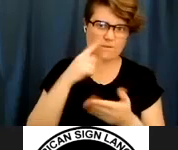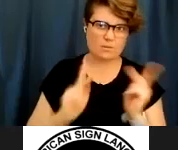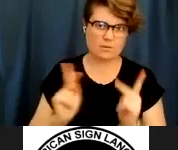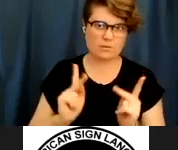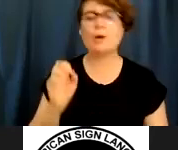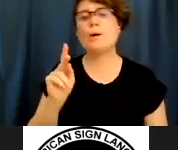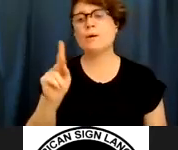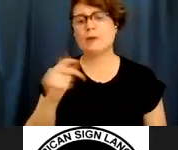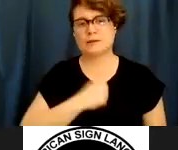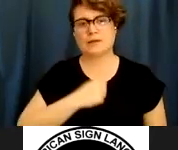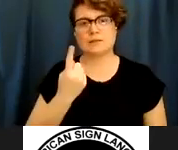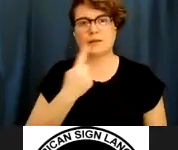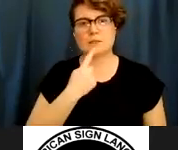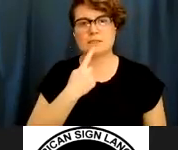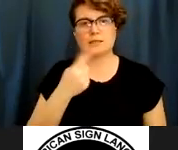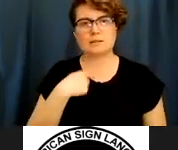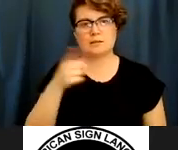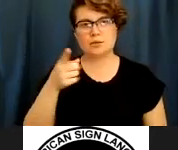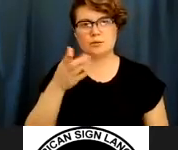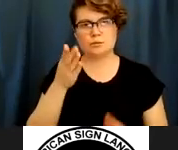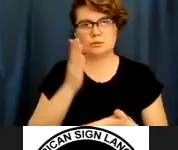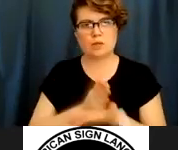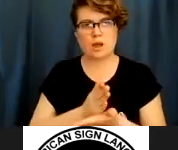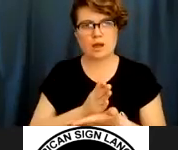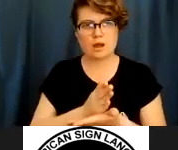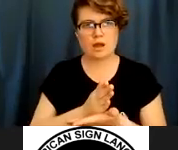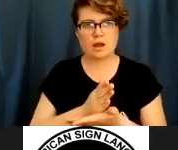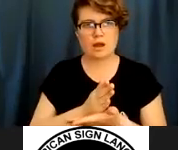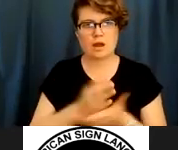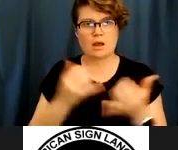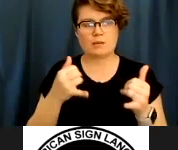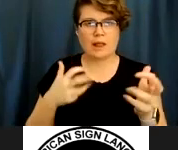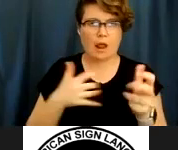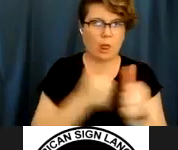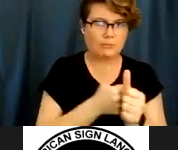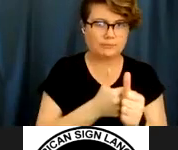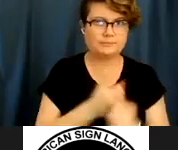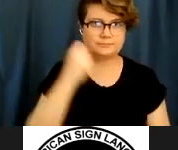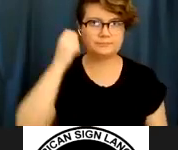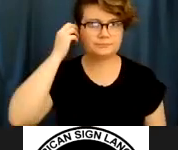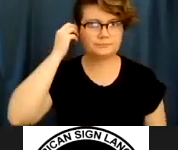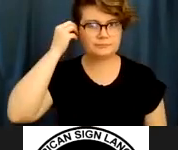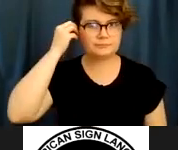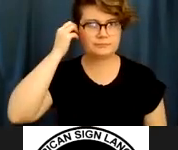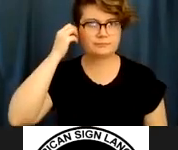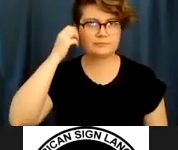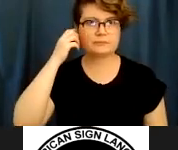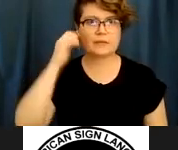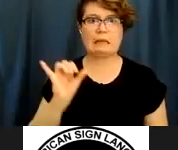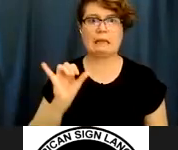so somebody says you cut out and it's playing fast catch up. Oh